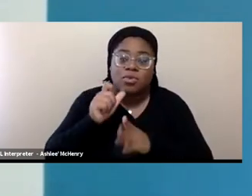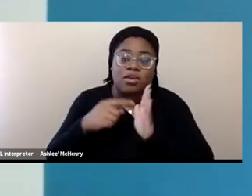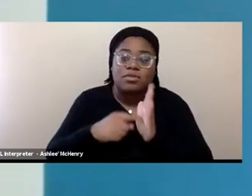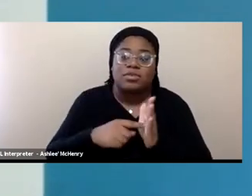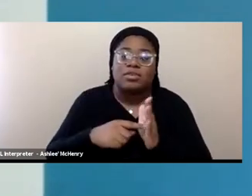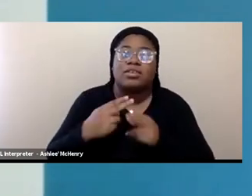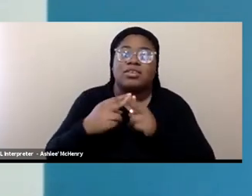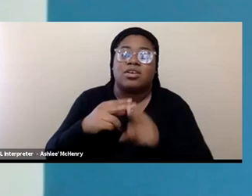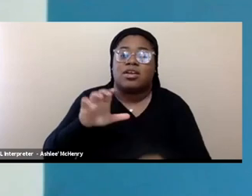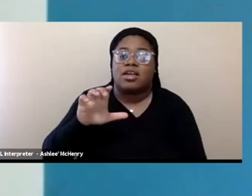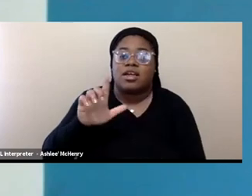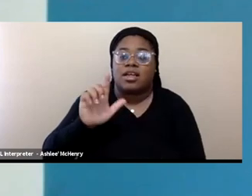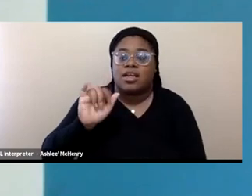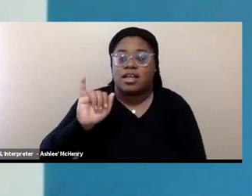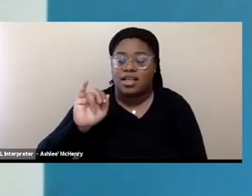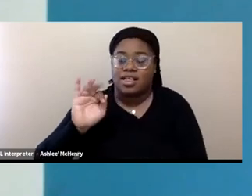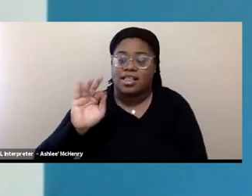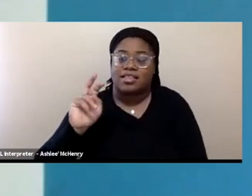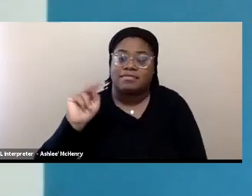Clifton House.